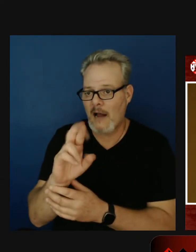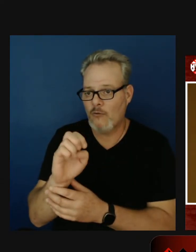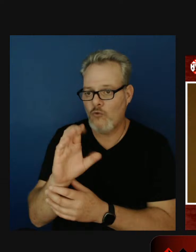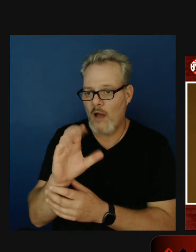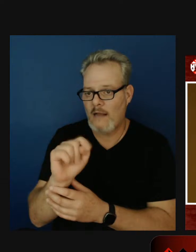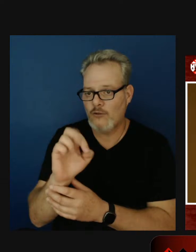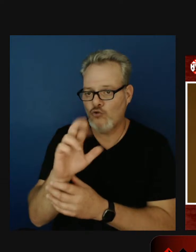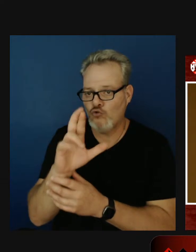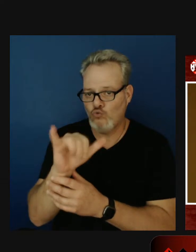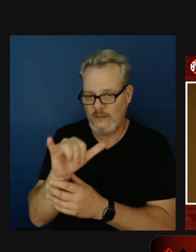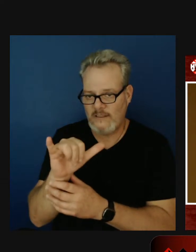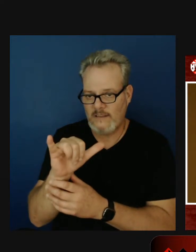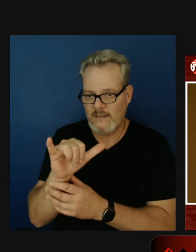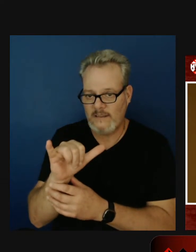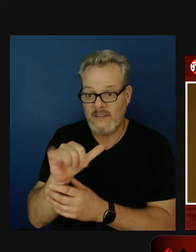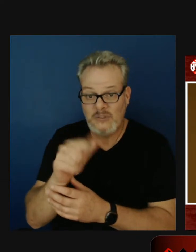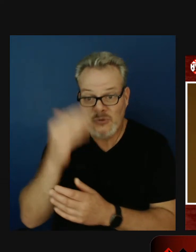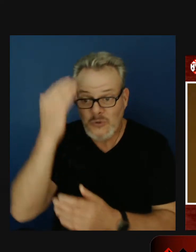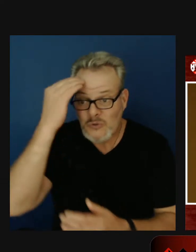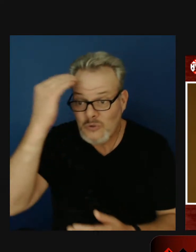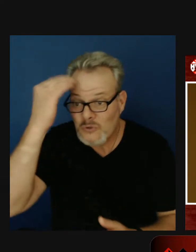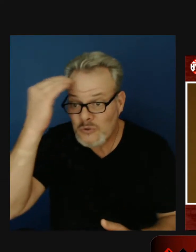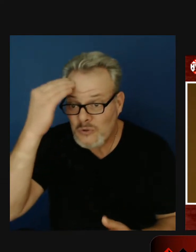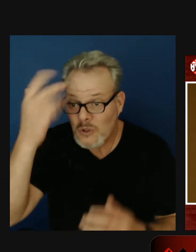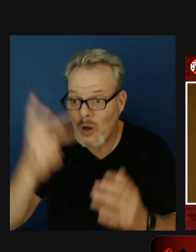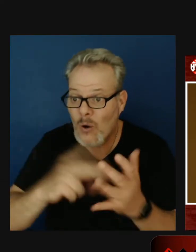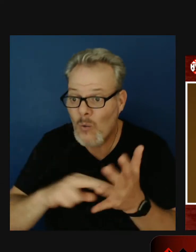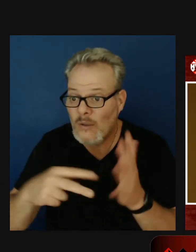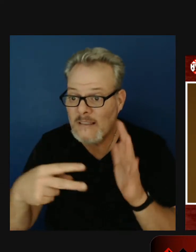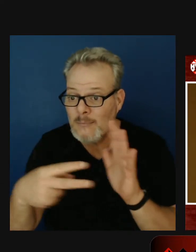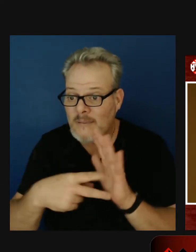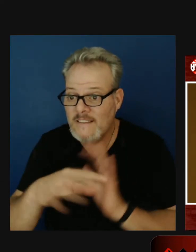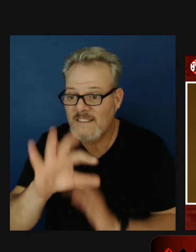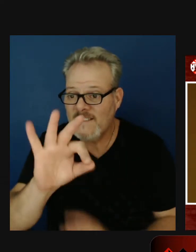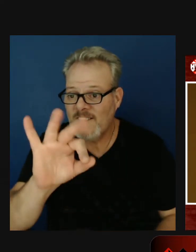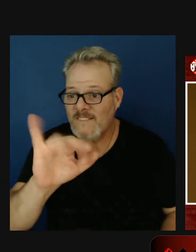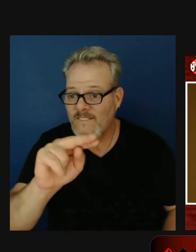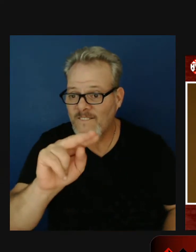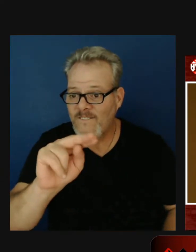multi-use maps. Does anyone know what Finney's Hawaiian Directory is? I had to look it up.